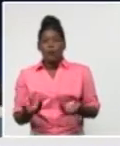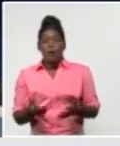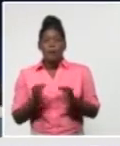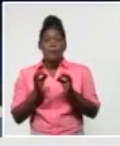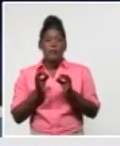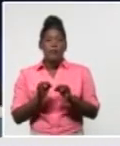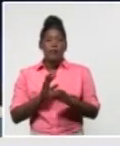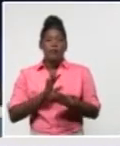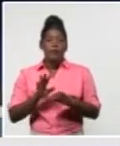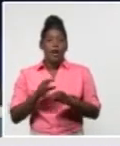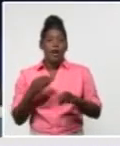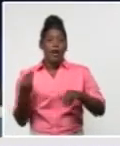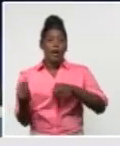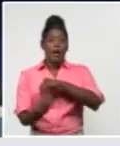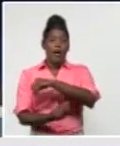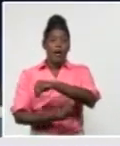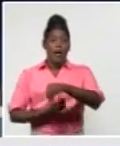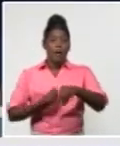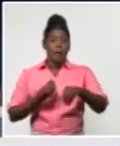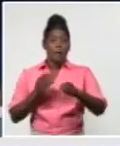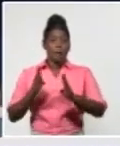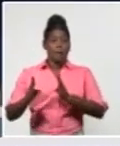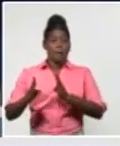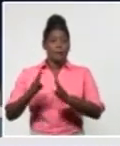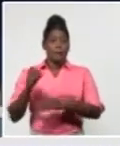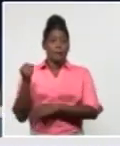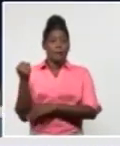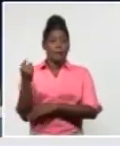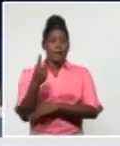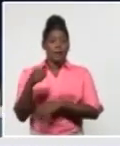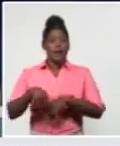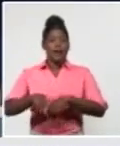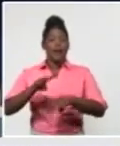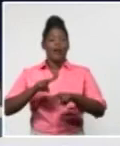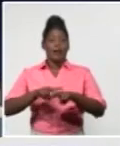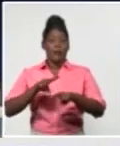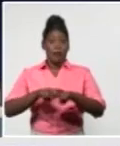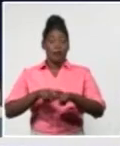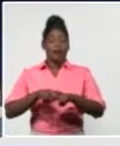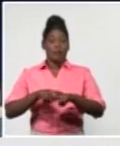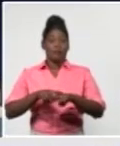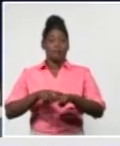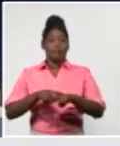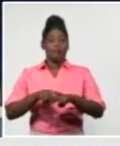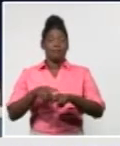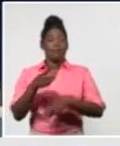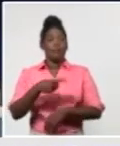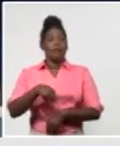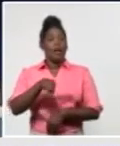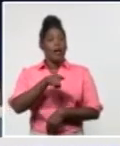on Havana province to phase one.